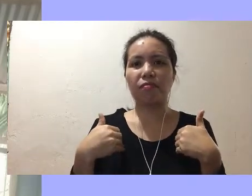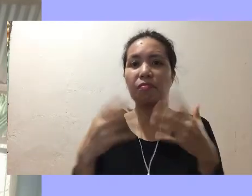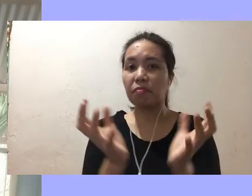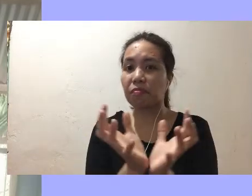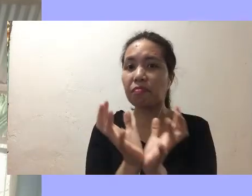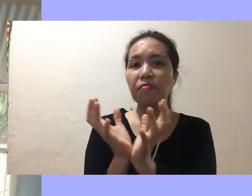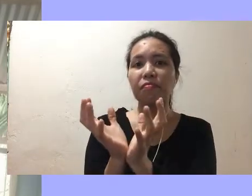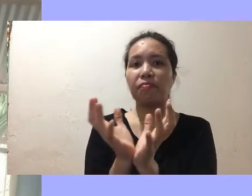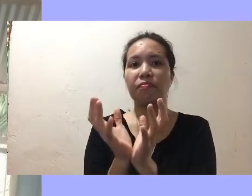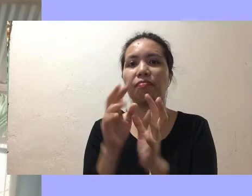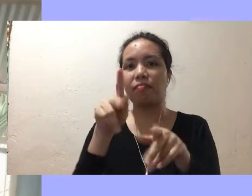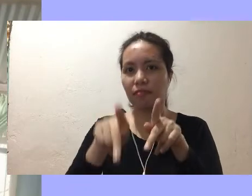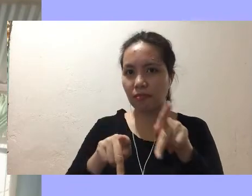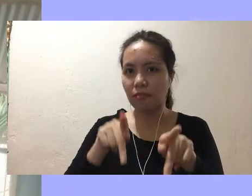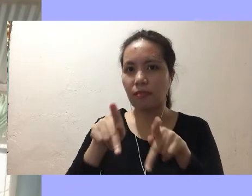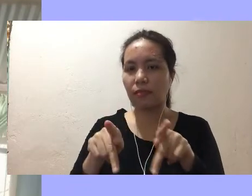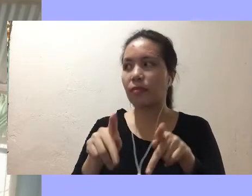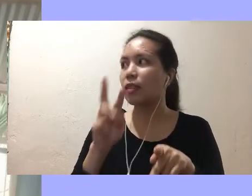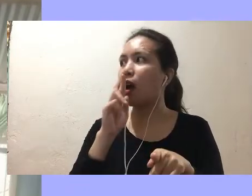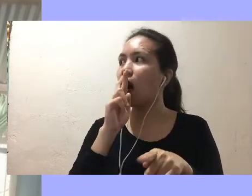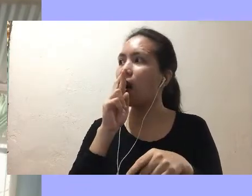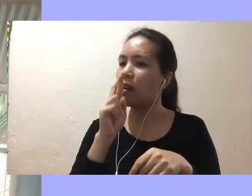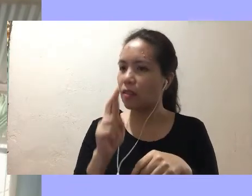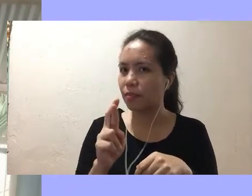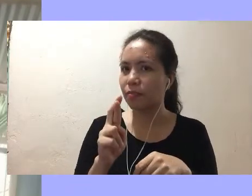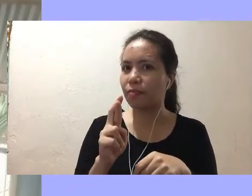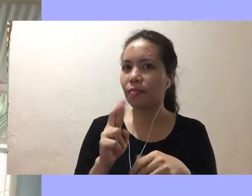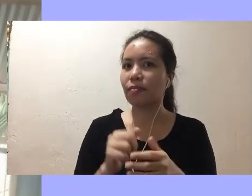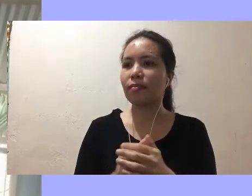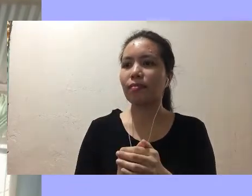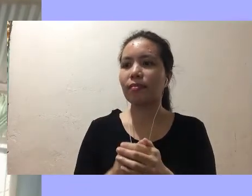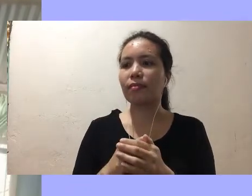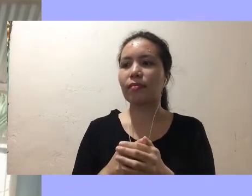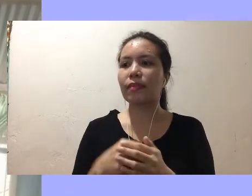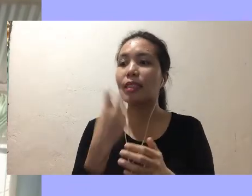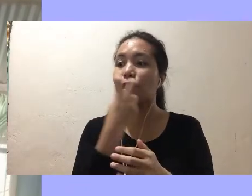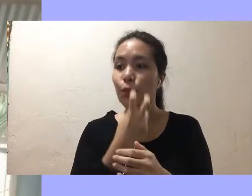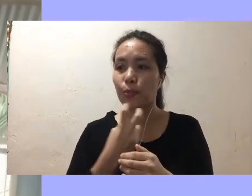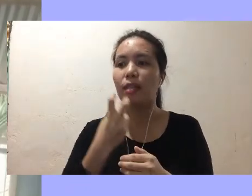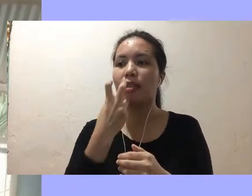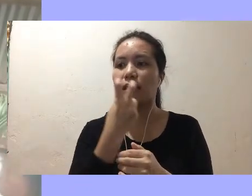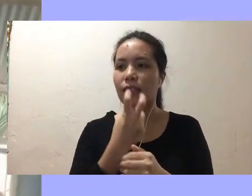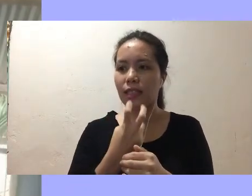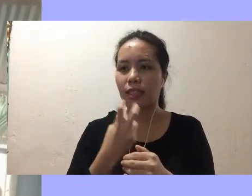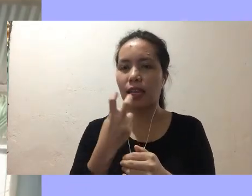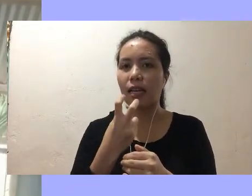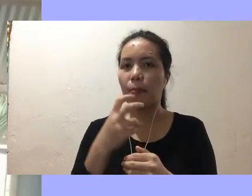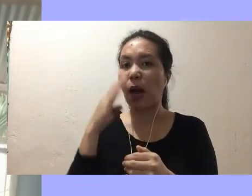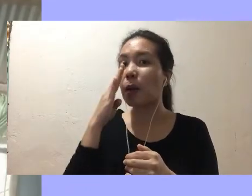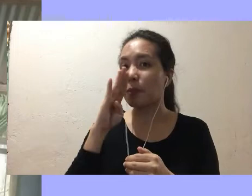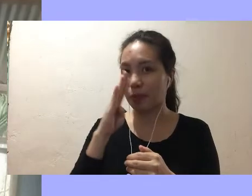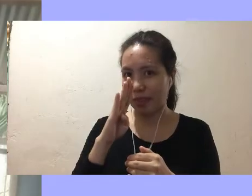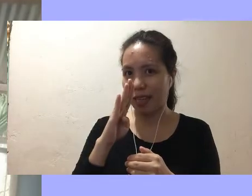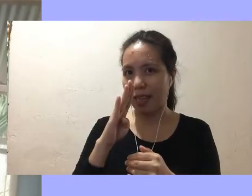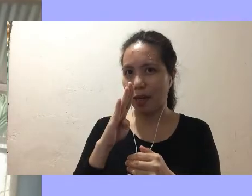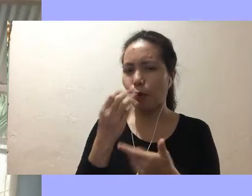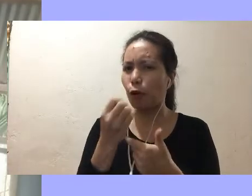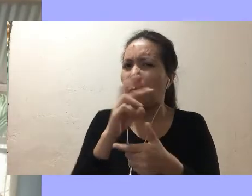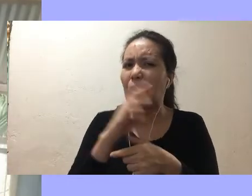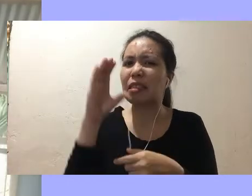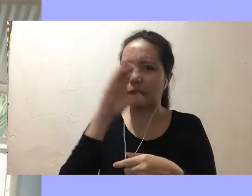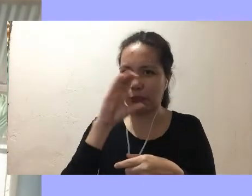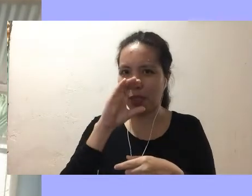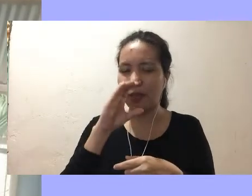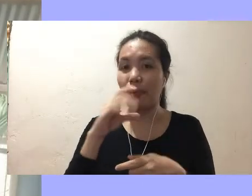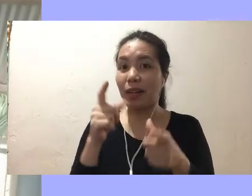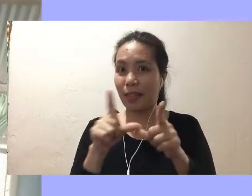of the hosts or the communities or the community people are actually speaking their